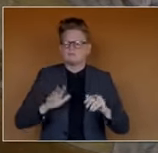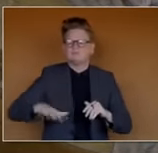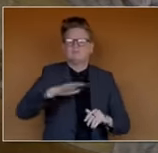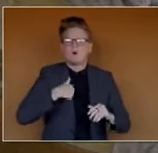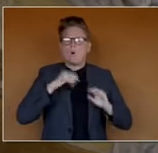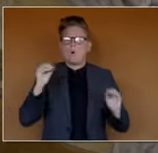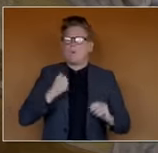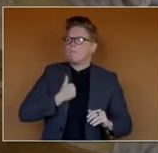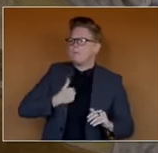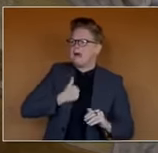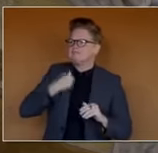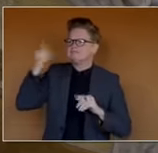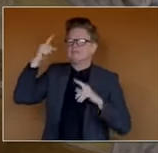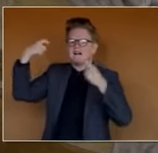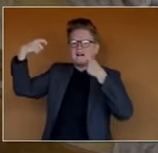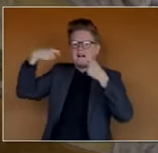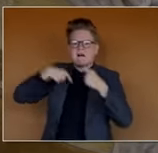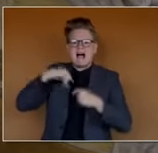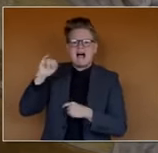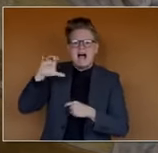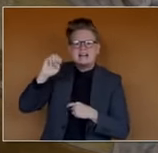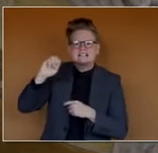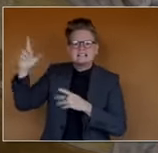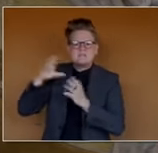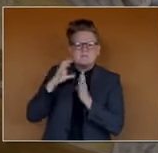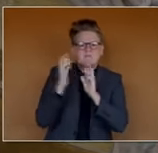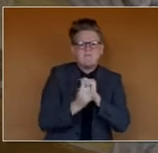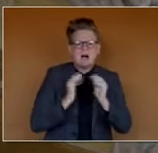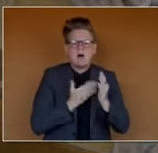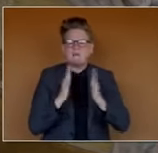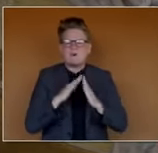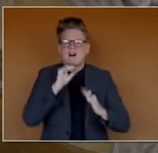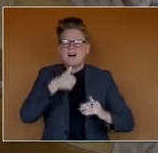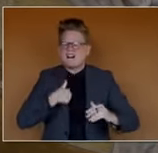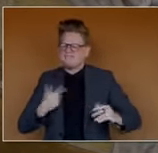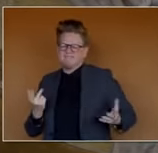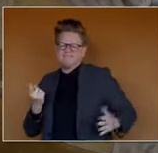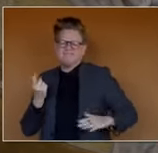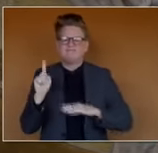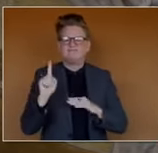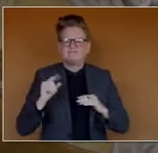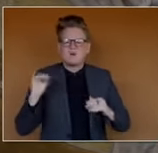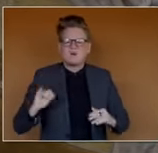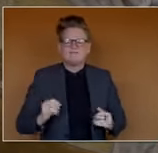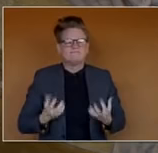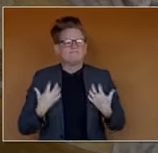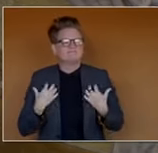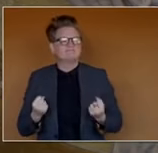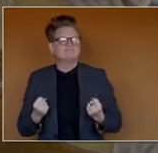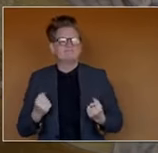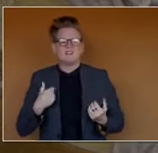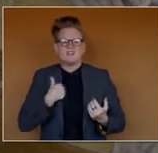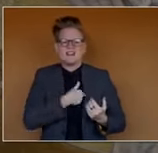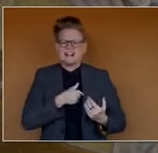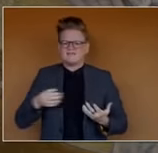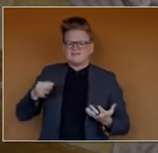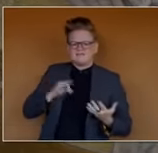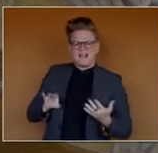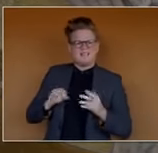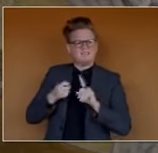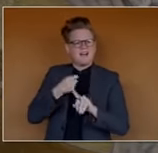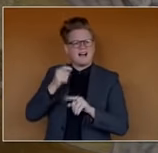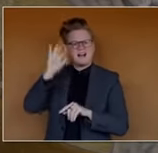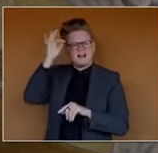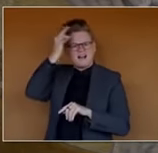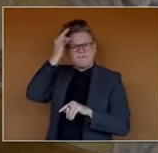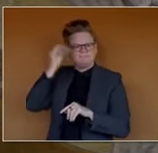not qualify for much federal aid will be taken care of by the state of California. Now, for much